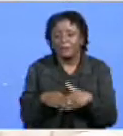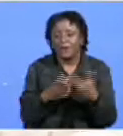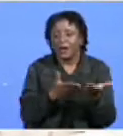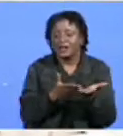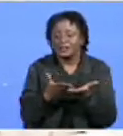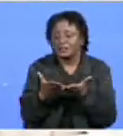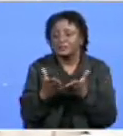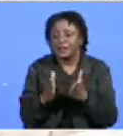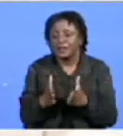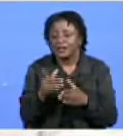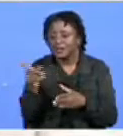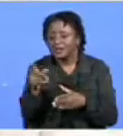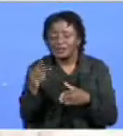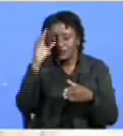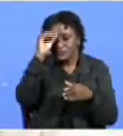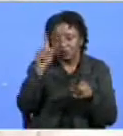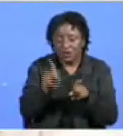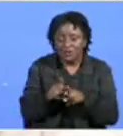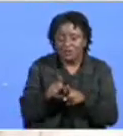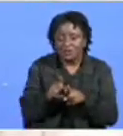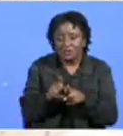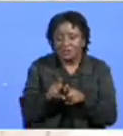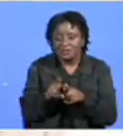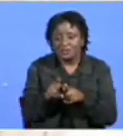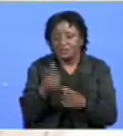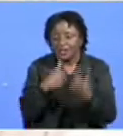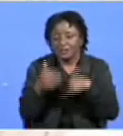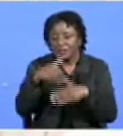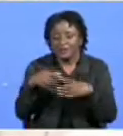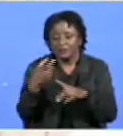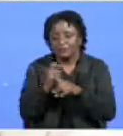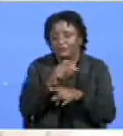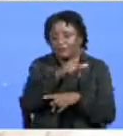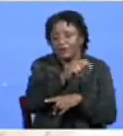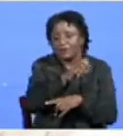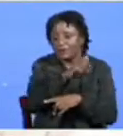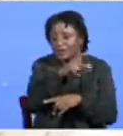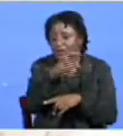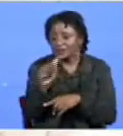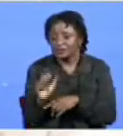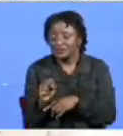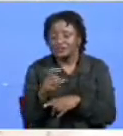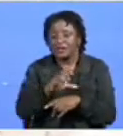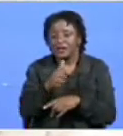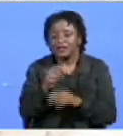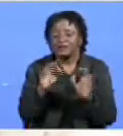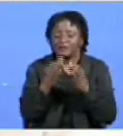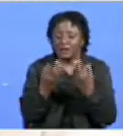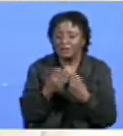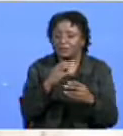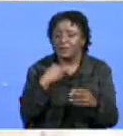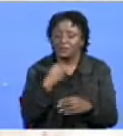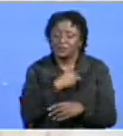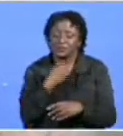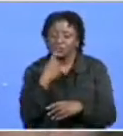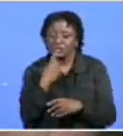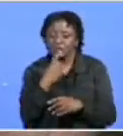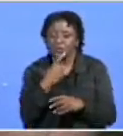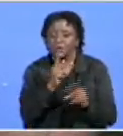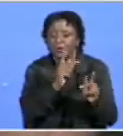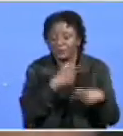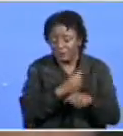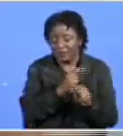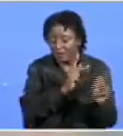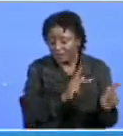his brothers who came in from Texas. We had other family members who have made plans and arrangements to fly in from Abaco as